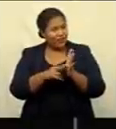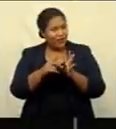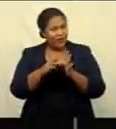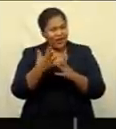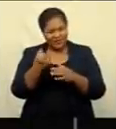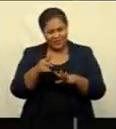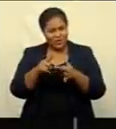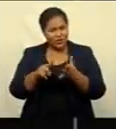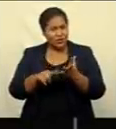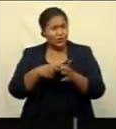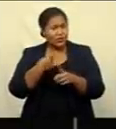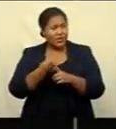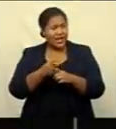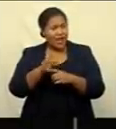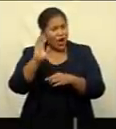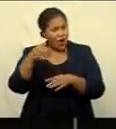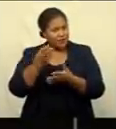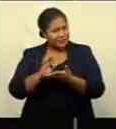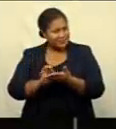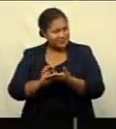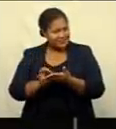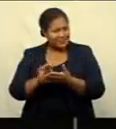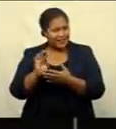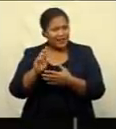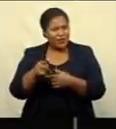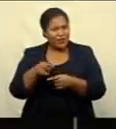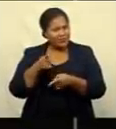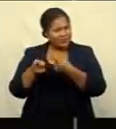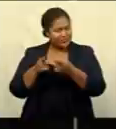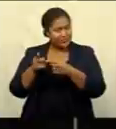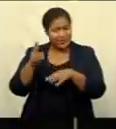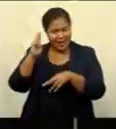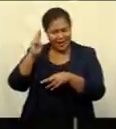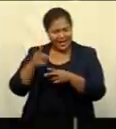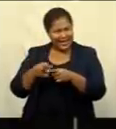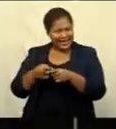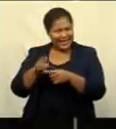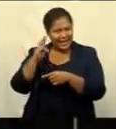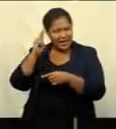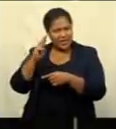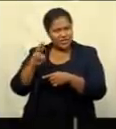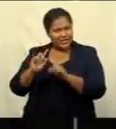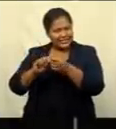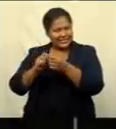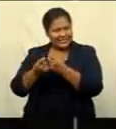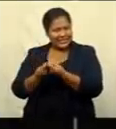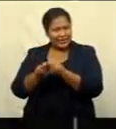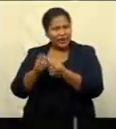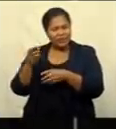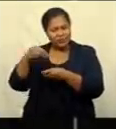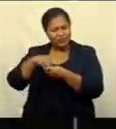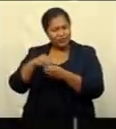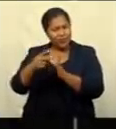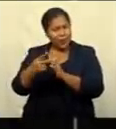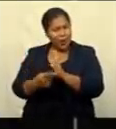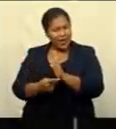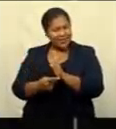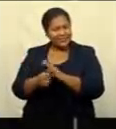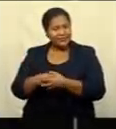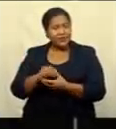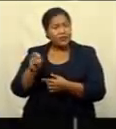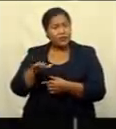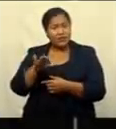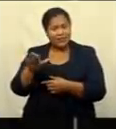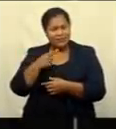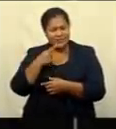Home Secretary Priti Patel for accusing the England national team of engaging in gesture politics, only to then say she'd